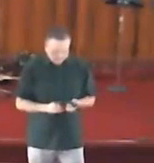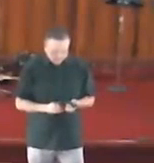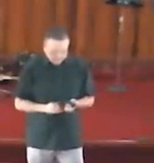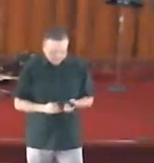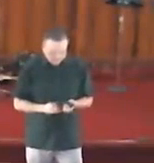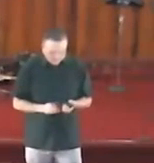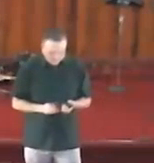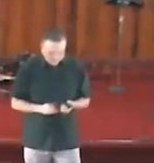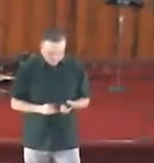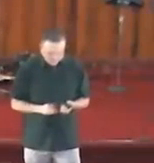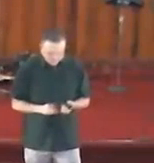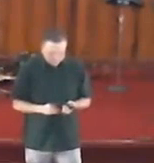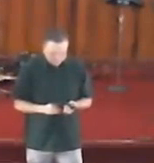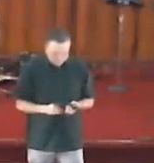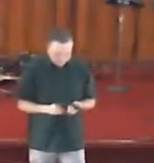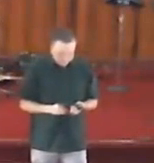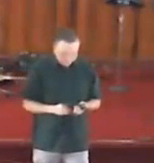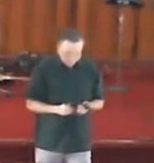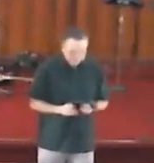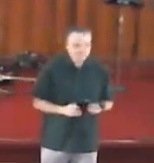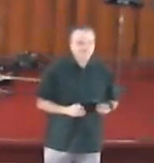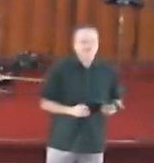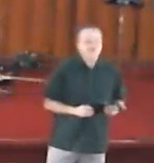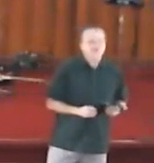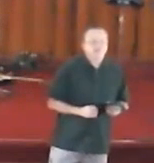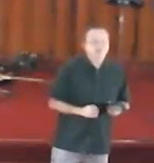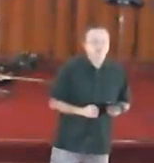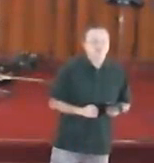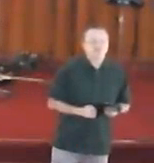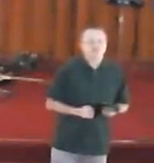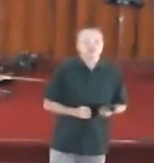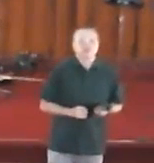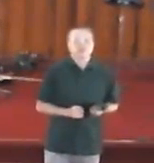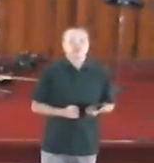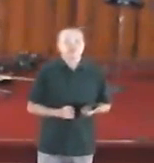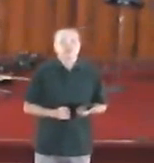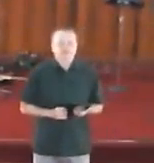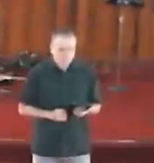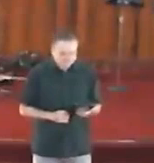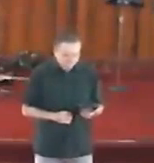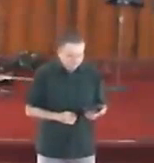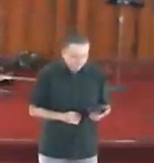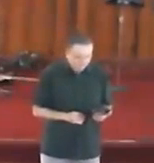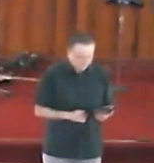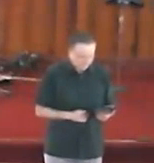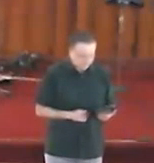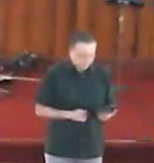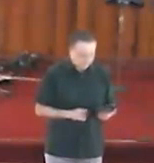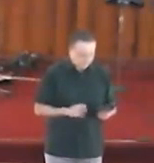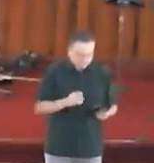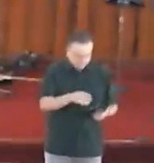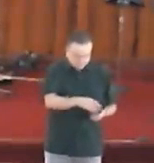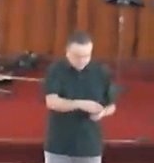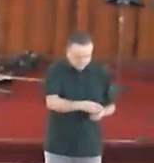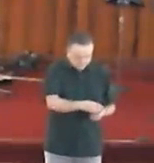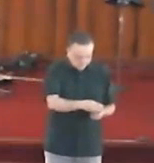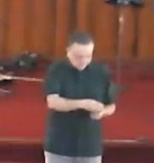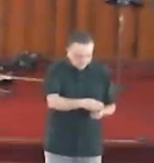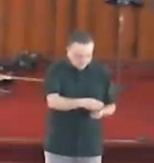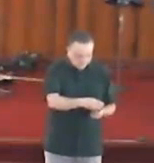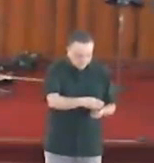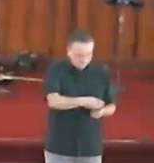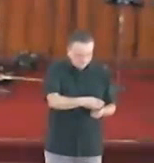chosen you, because our gospel came to you not simply with words, but also with power, with the Holy Spirit and deep